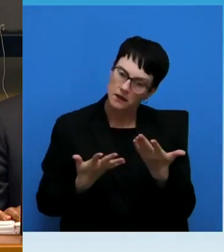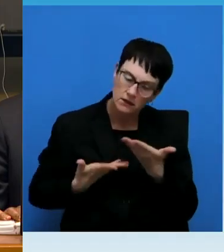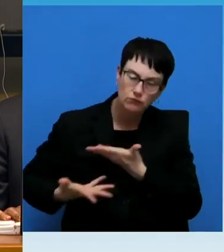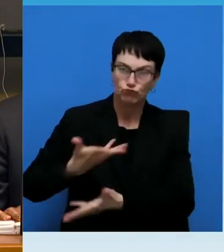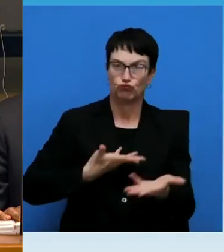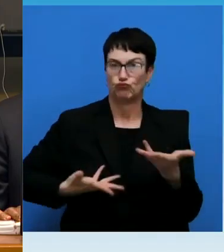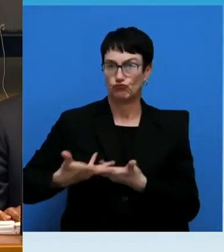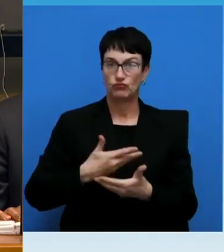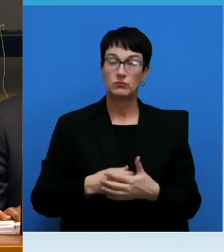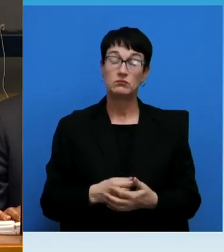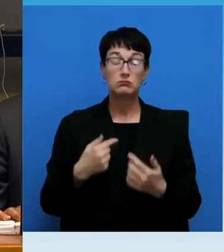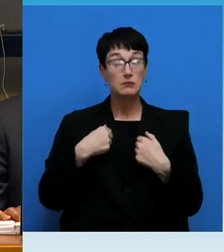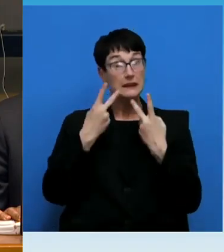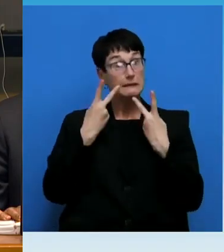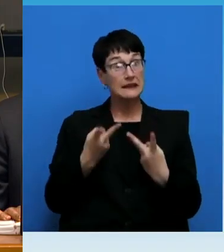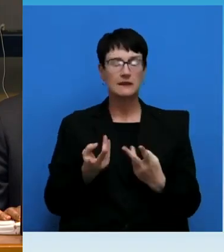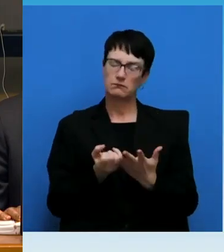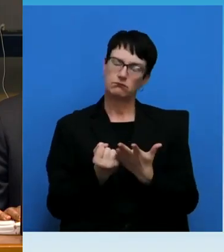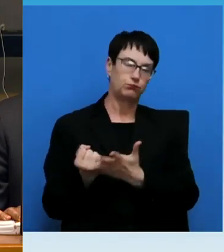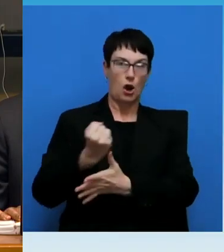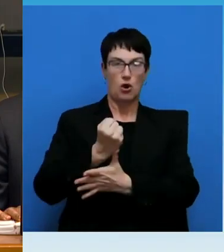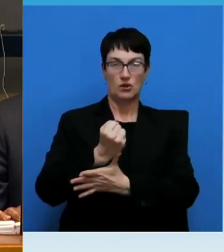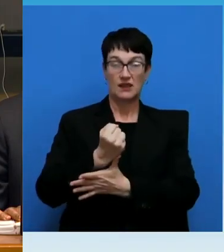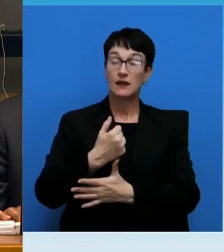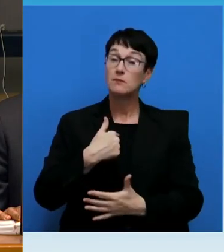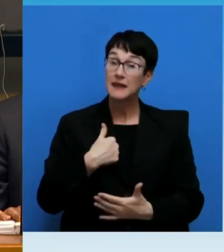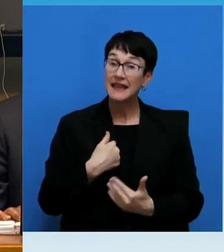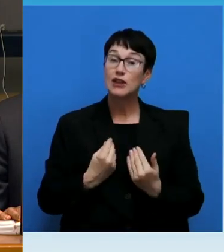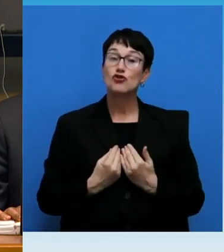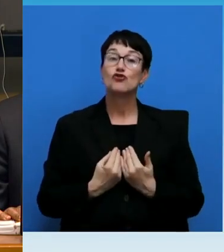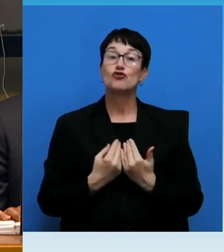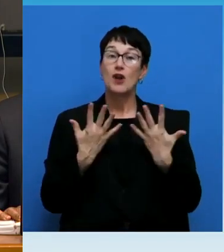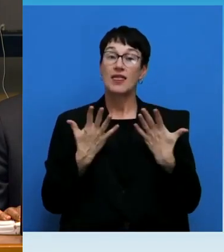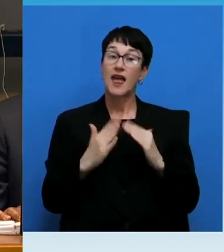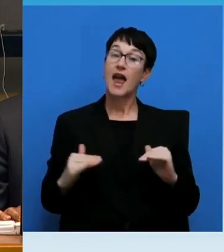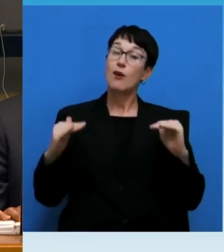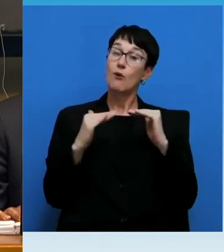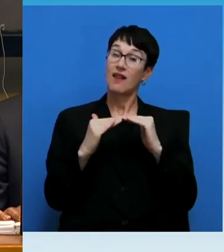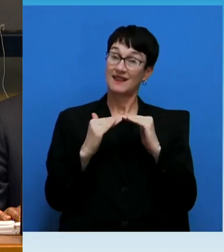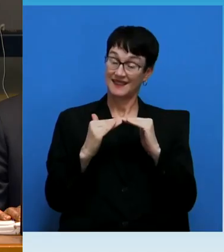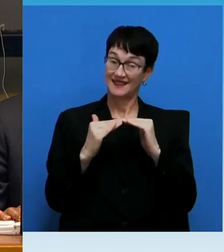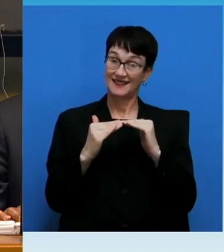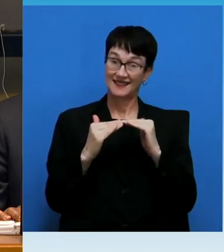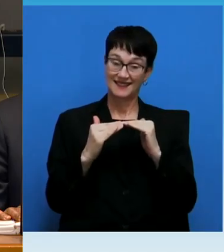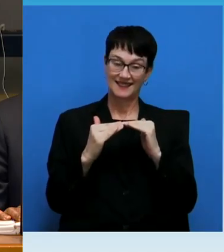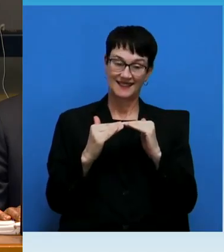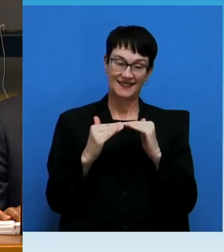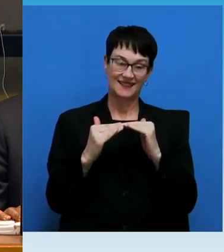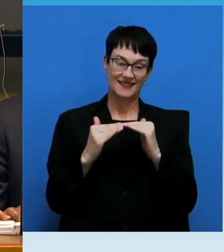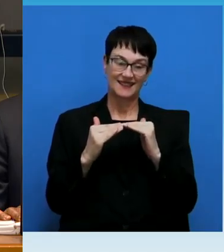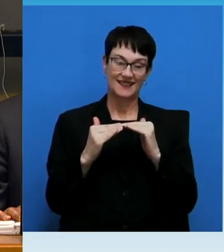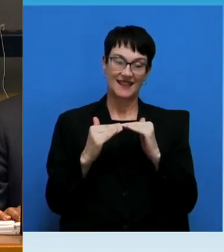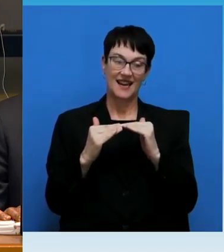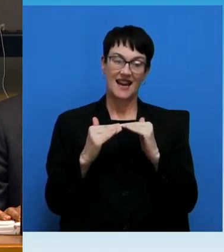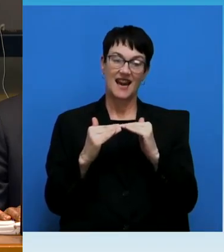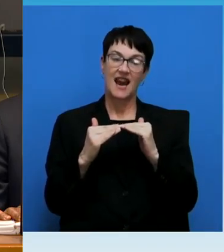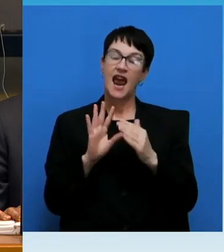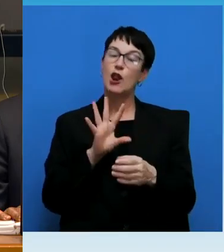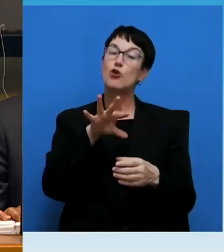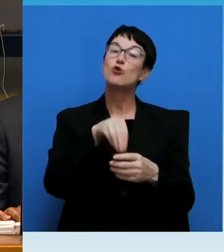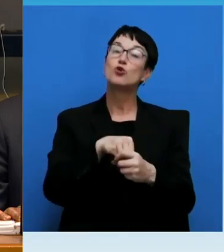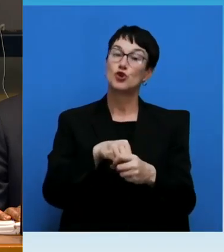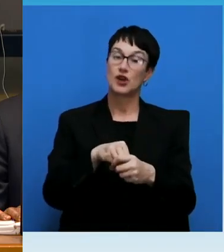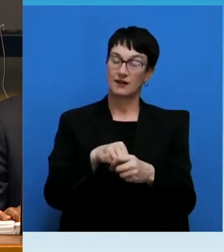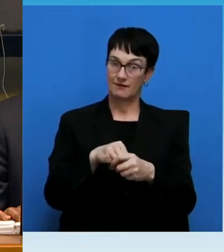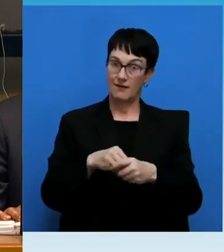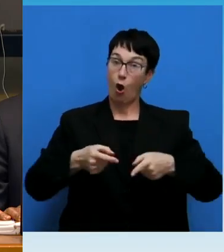personally, and I lead a Gender Equality and Inclusion Steering Committee that brings together the entire UNFPA executive leadership team